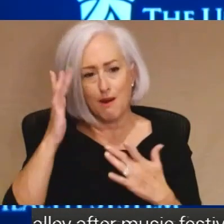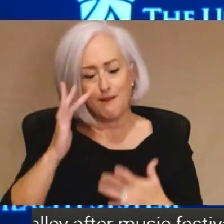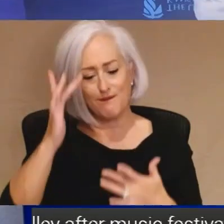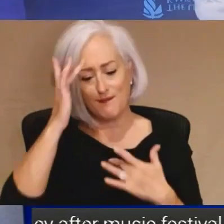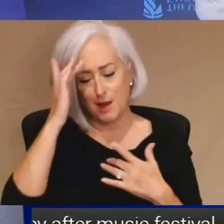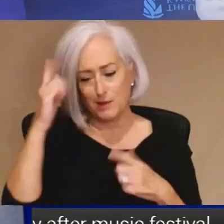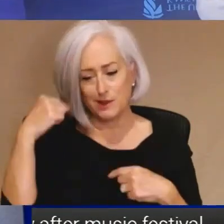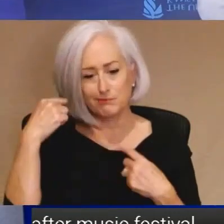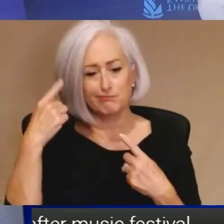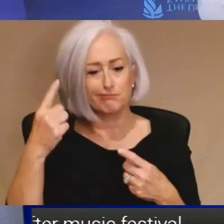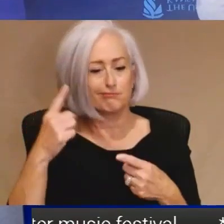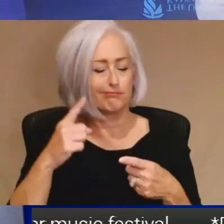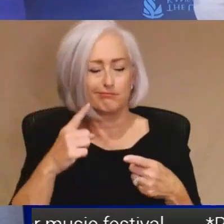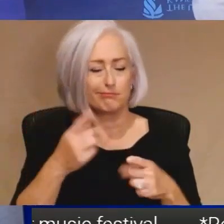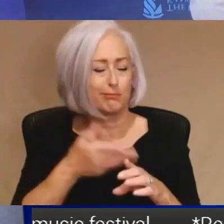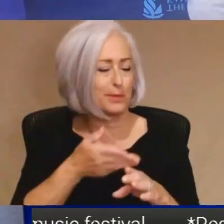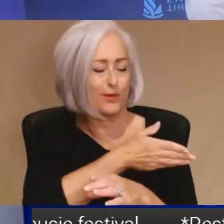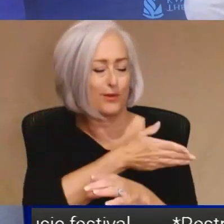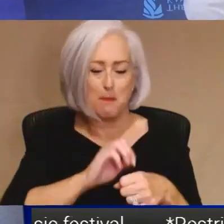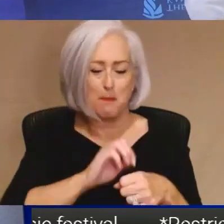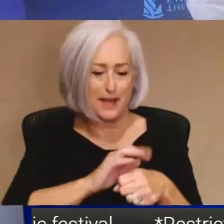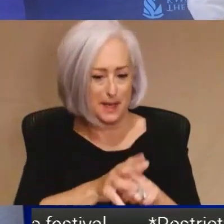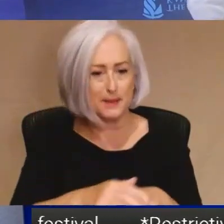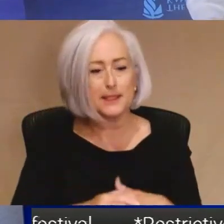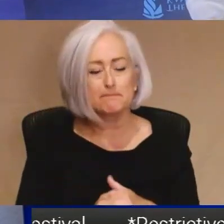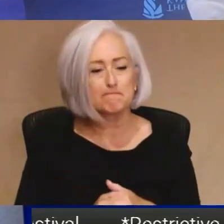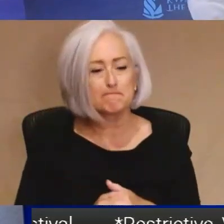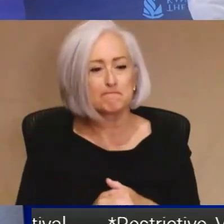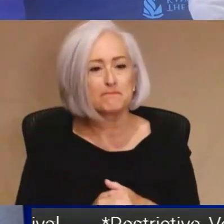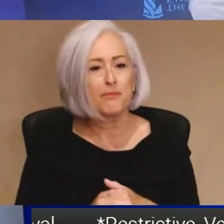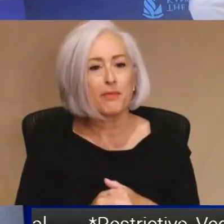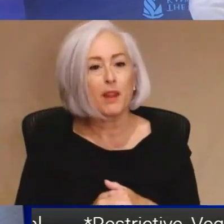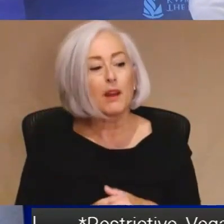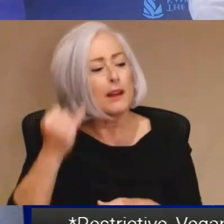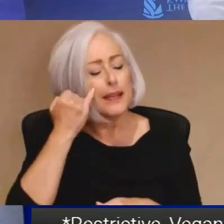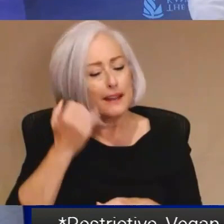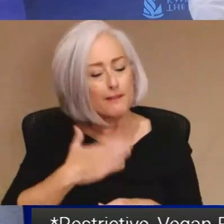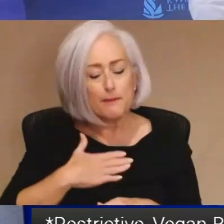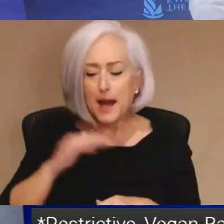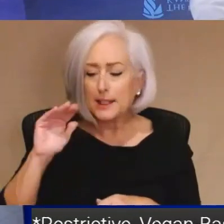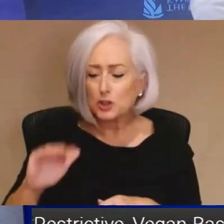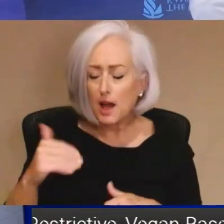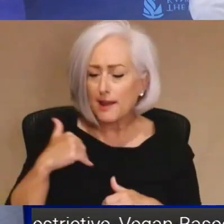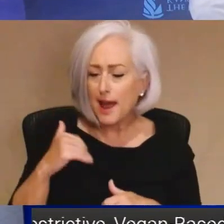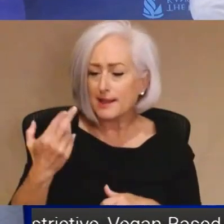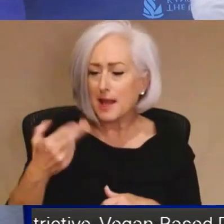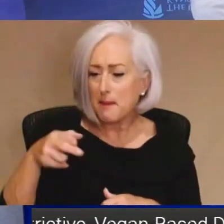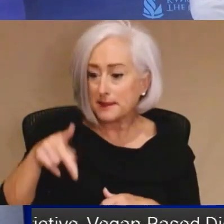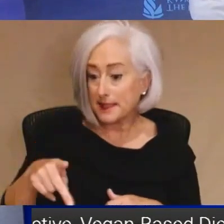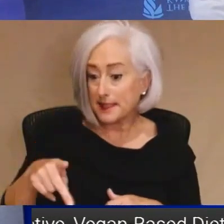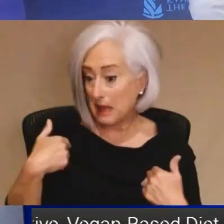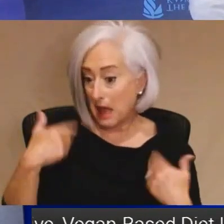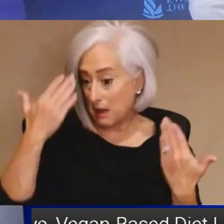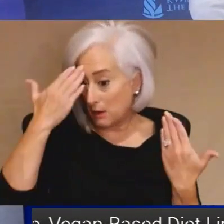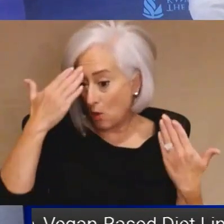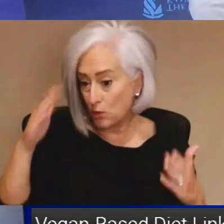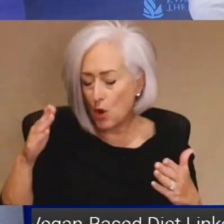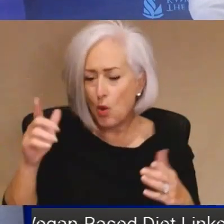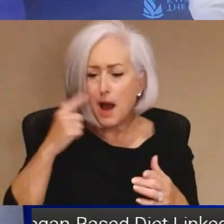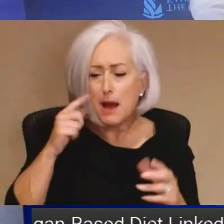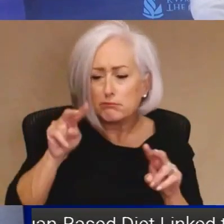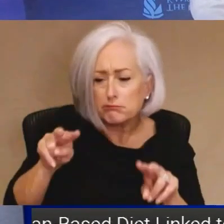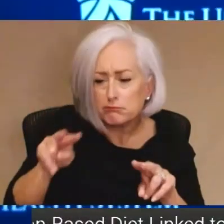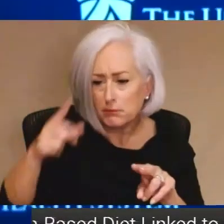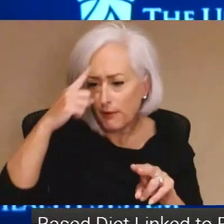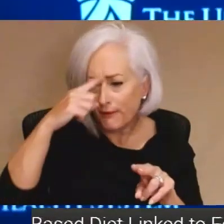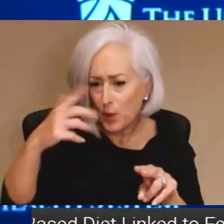So if my child has hepatitis, I have no clue. What kind of symptoms am I looking for? Well, first off, we